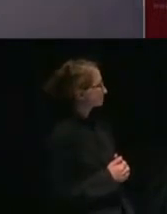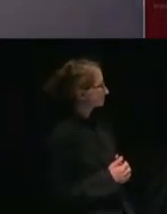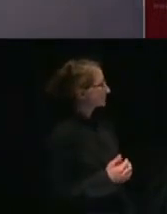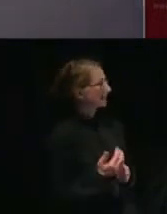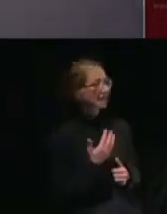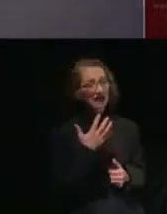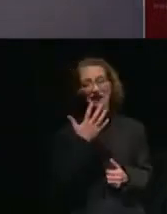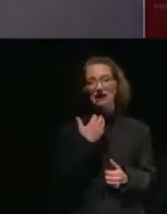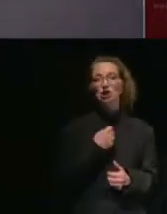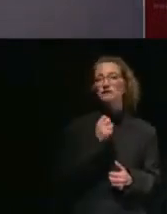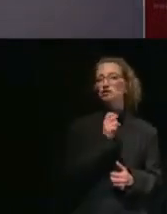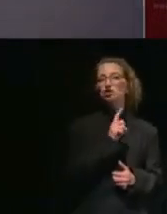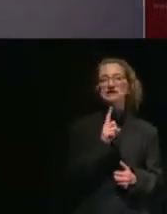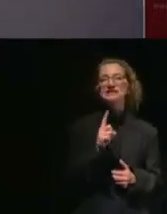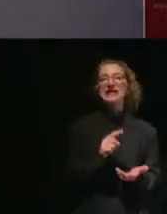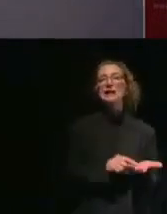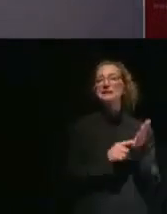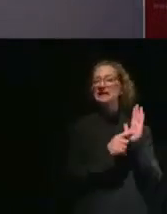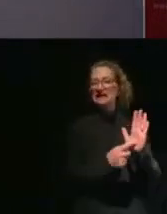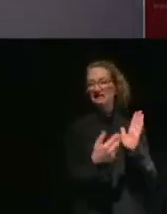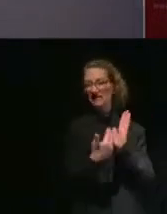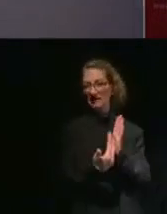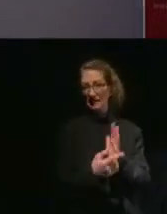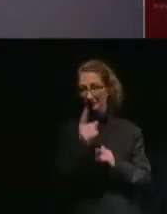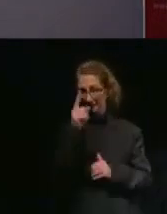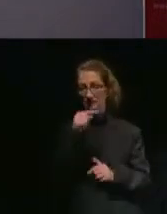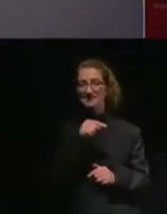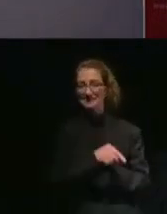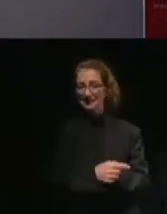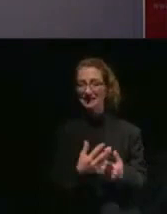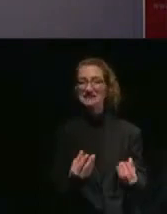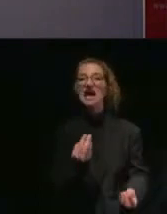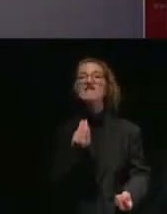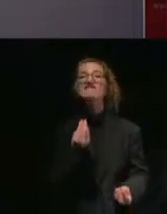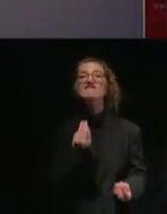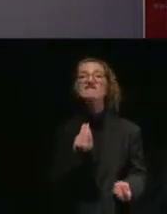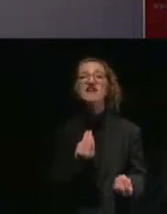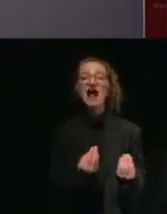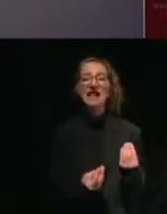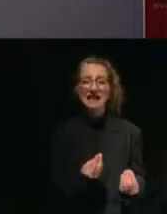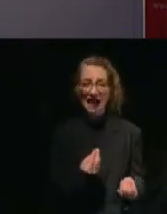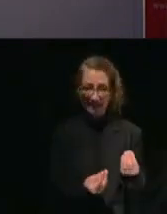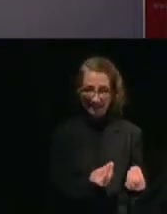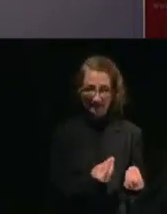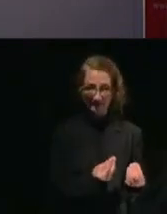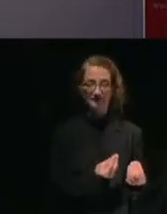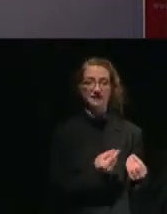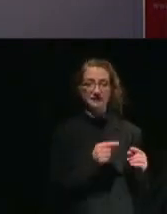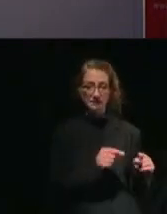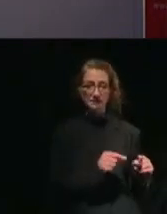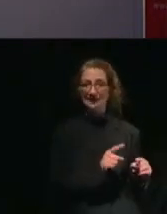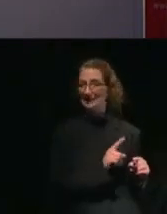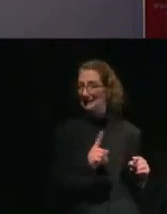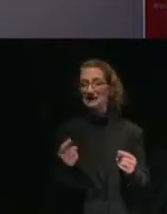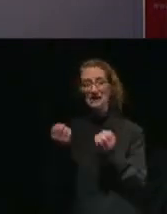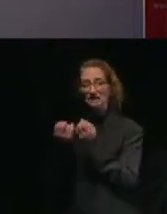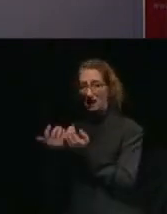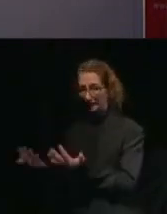keep them in our heads. Evidenz verknüpfen. Das ist nur was, was die quantitative Studie kann. Also diese I'm not going to provide